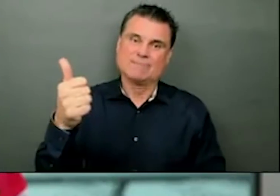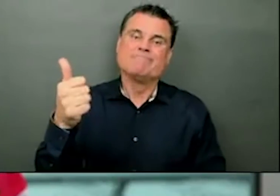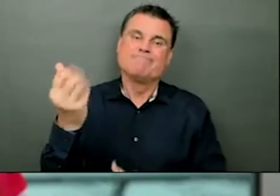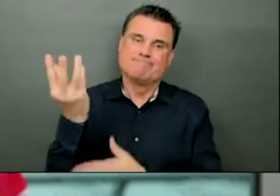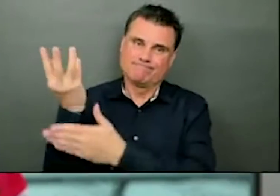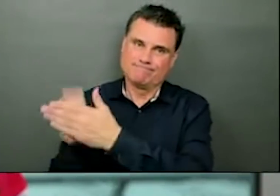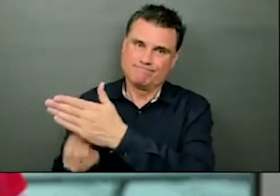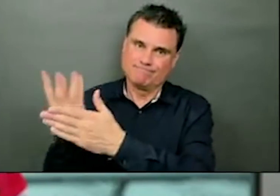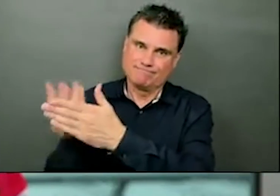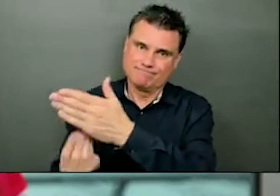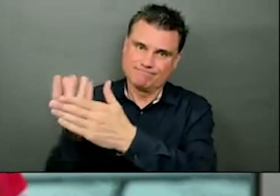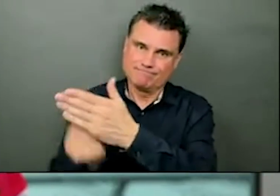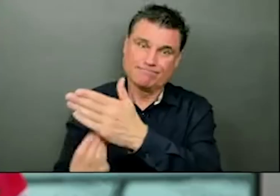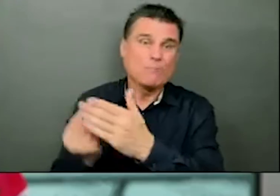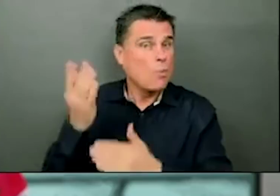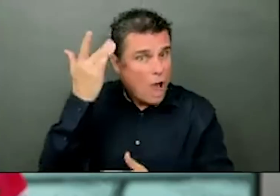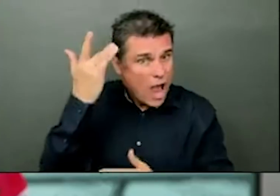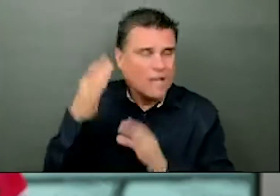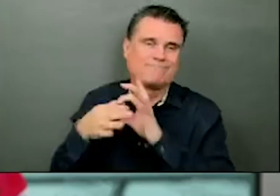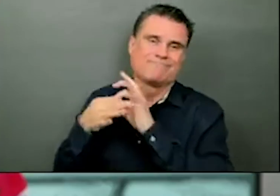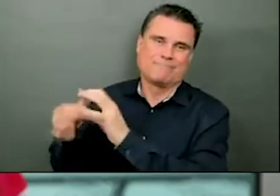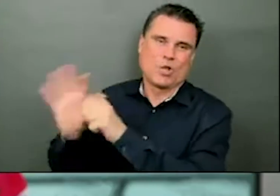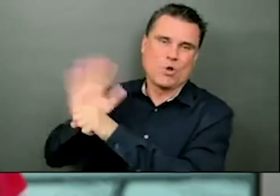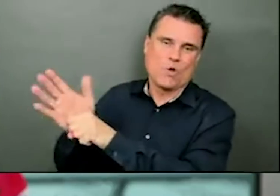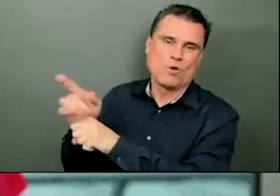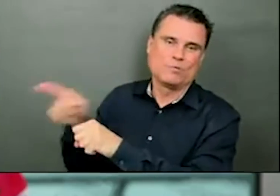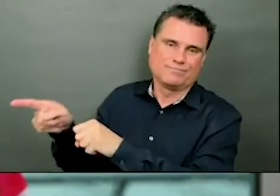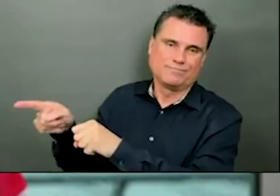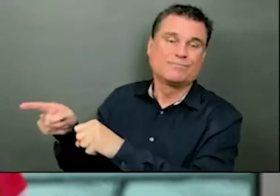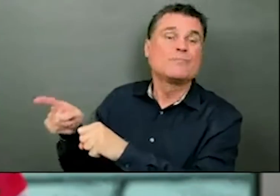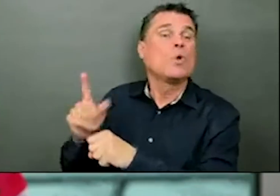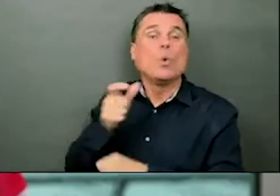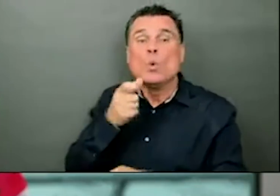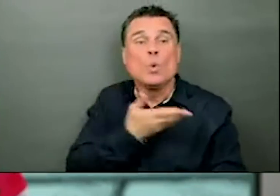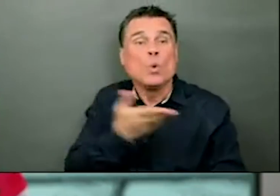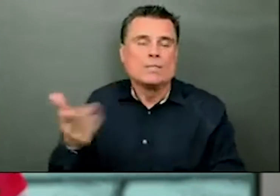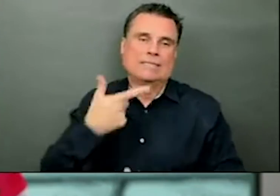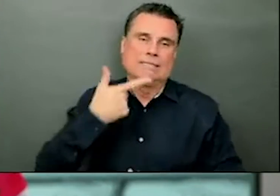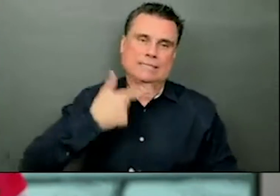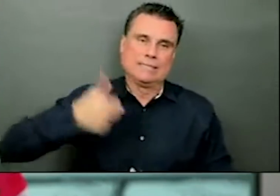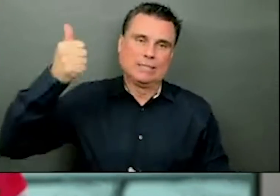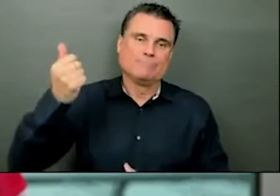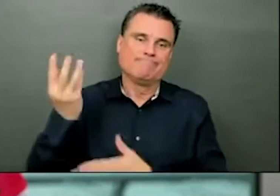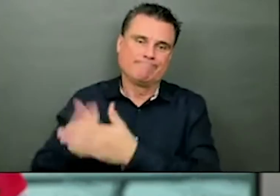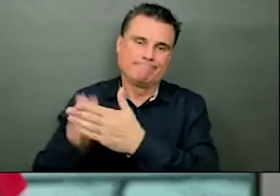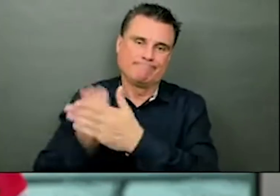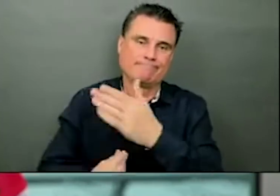care, who've died from COVID-19, bringing the total number of people in British Columbia to